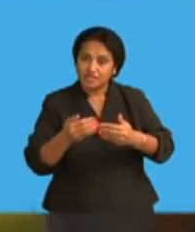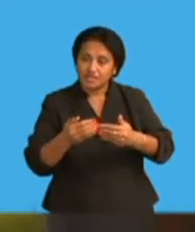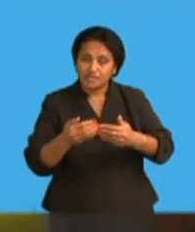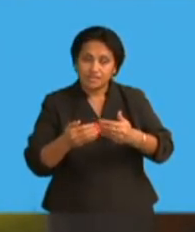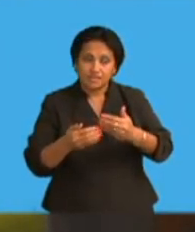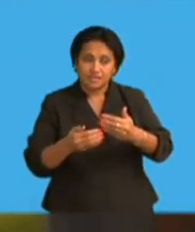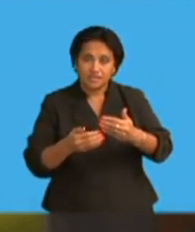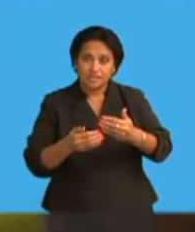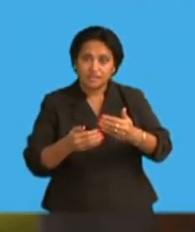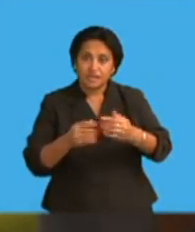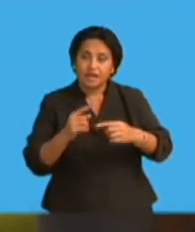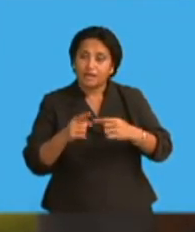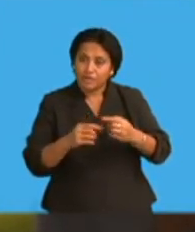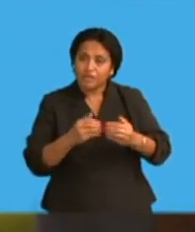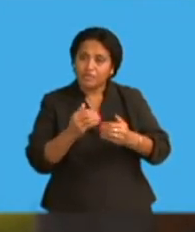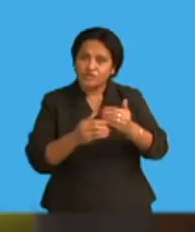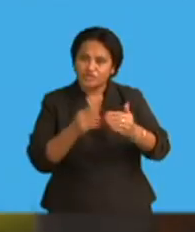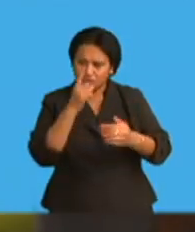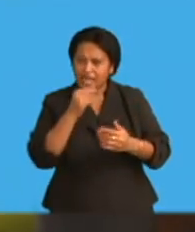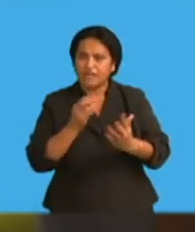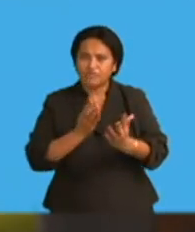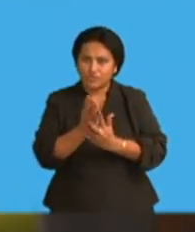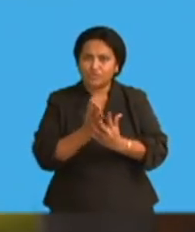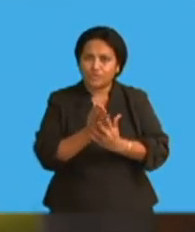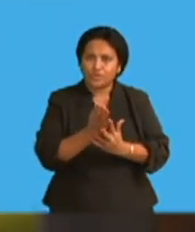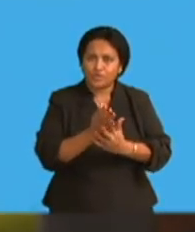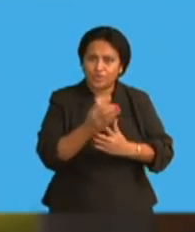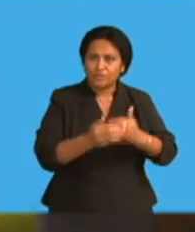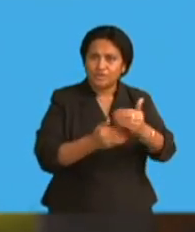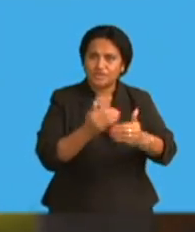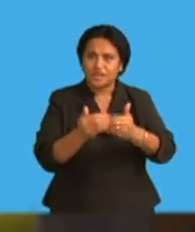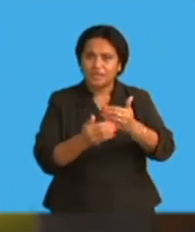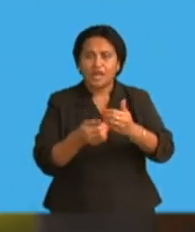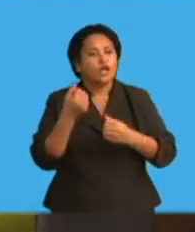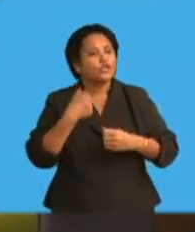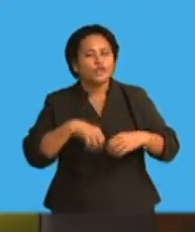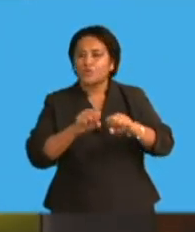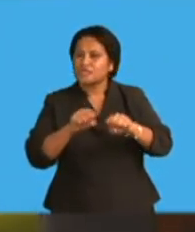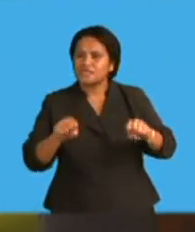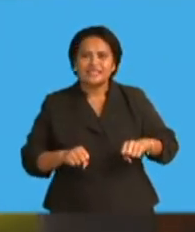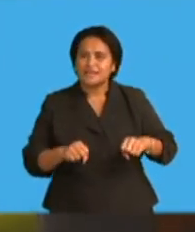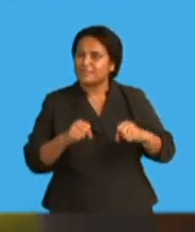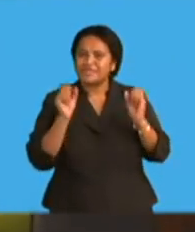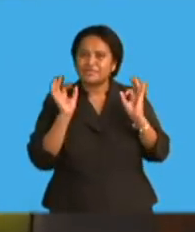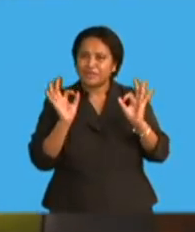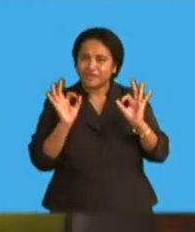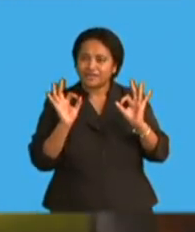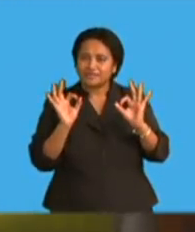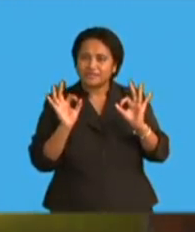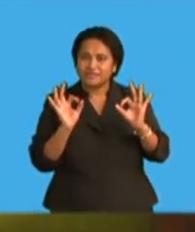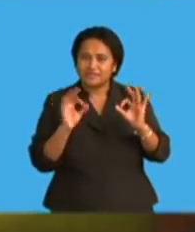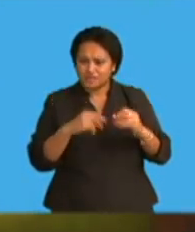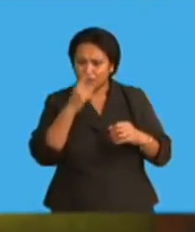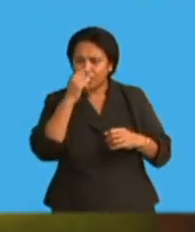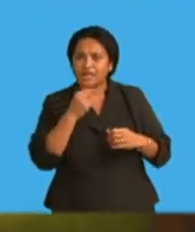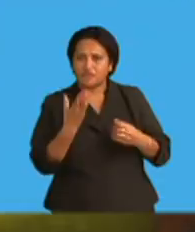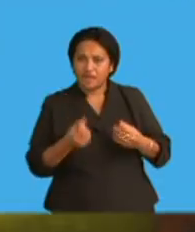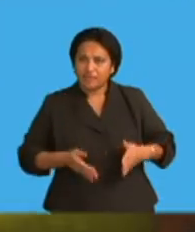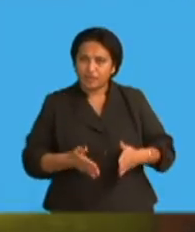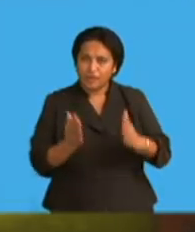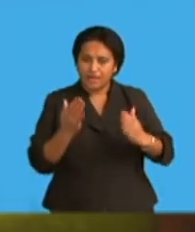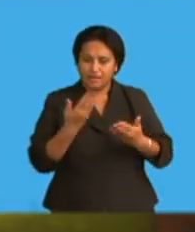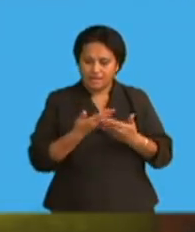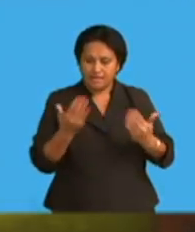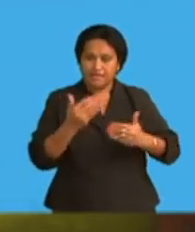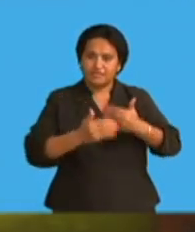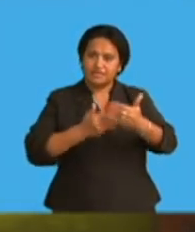appeals process. They can go through that process. No system is perfect, Madam Speaker. This is why we have an appeals process. Same way a court gives a decision,